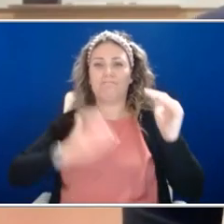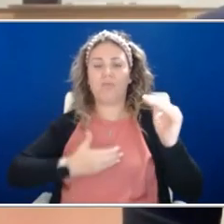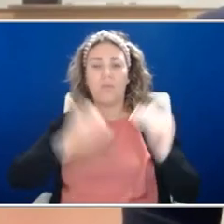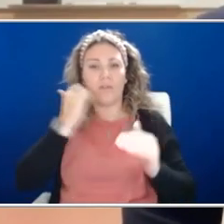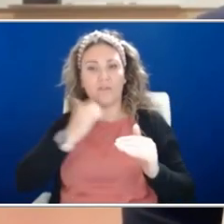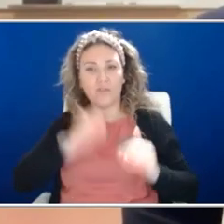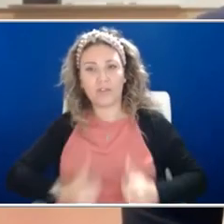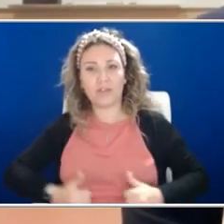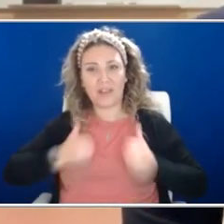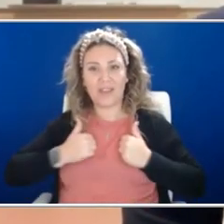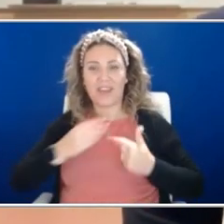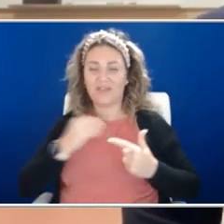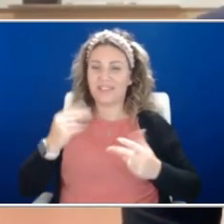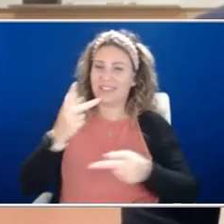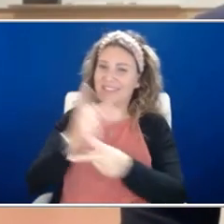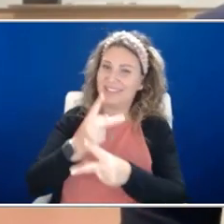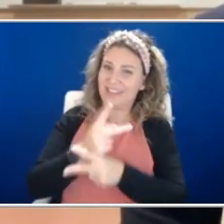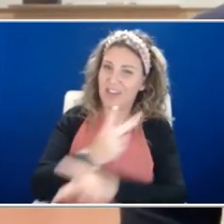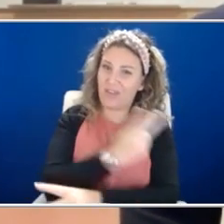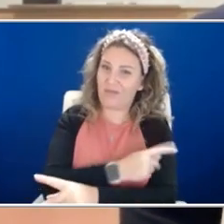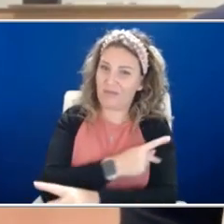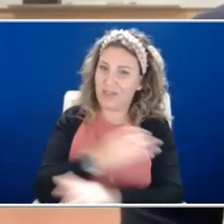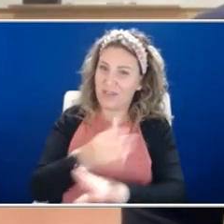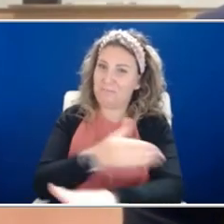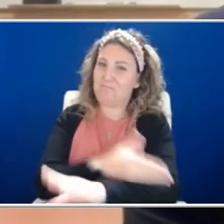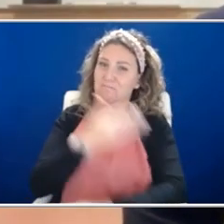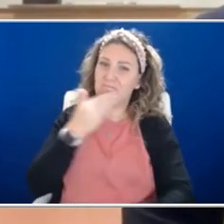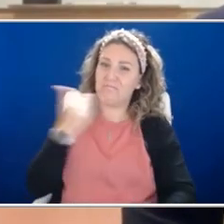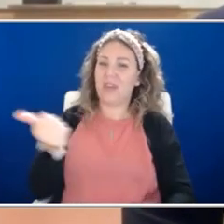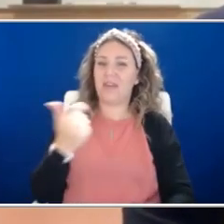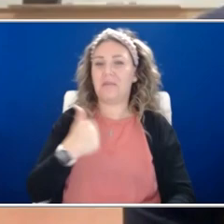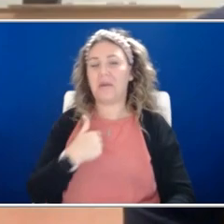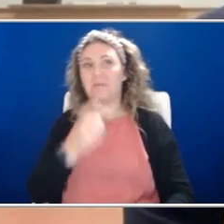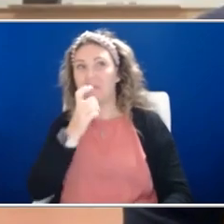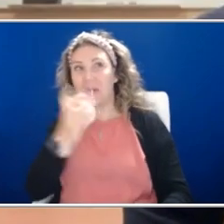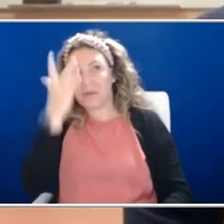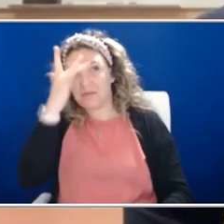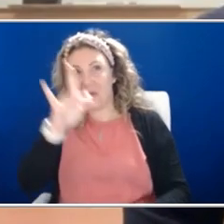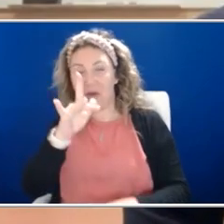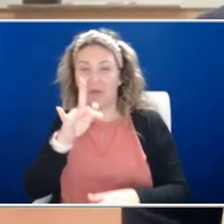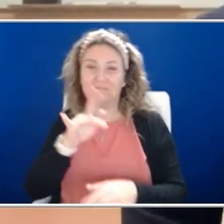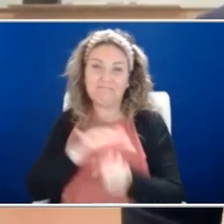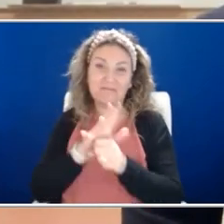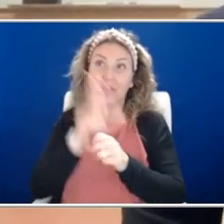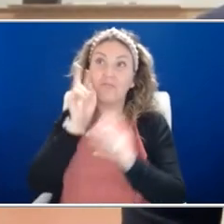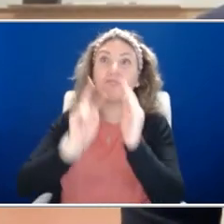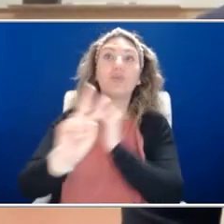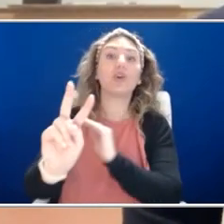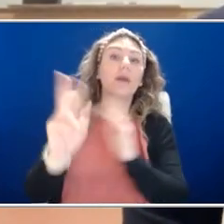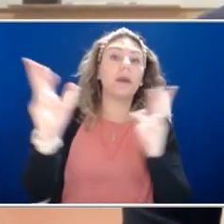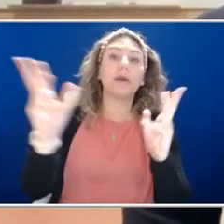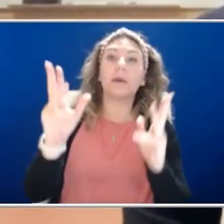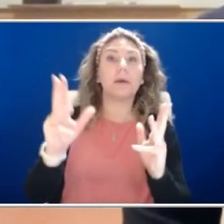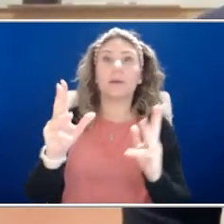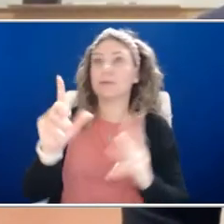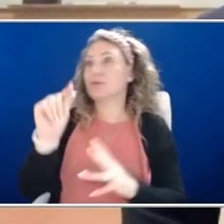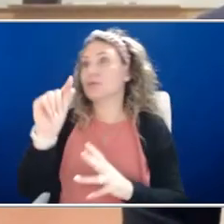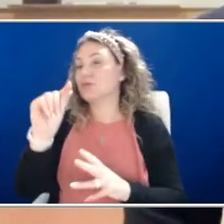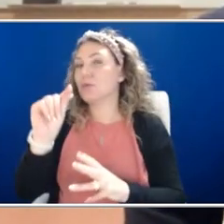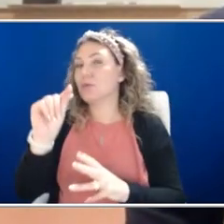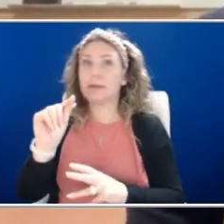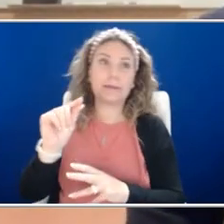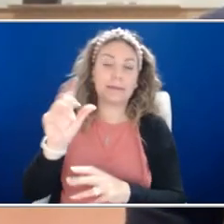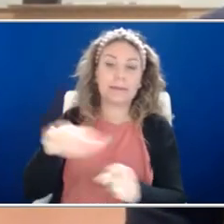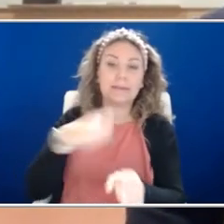really helping to take care of patients better. So, you know, I'm not smart enough to predict where we will be in 10 to 20 years, but I'd say